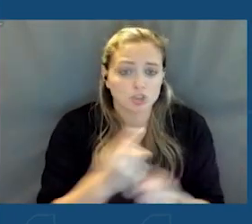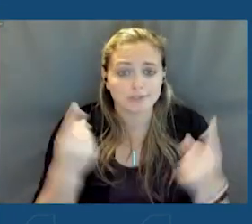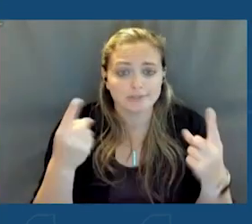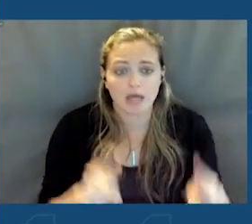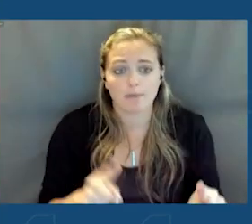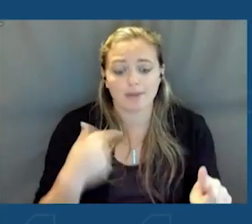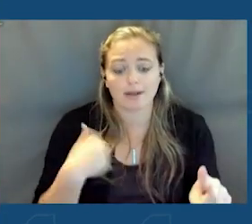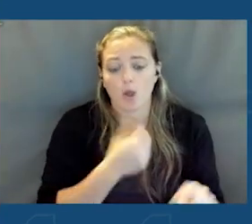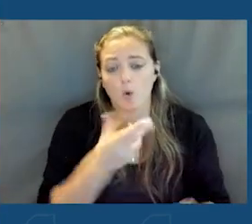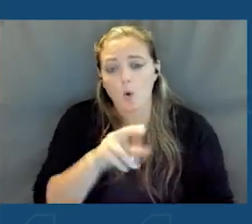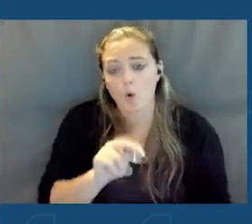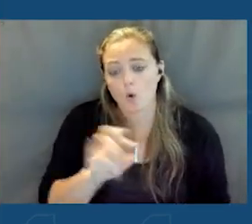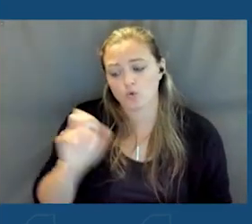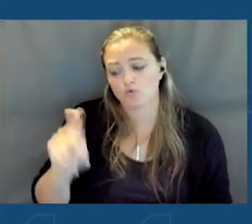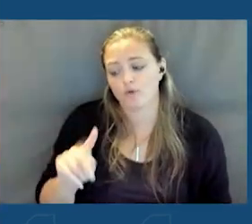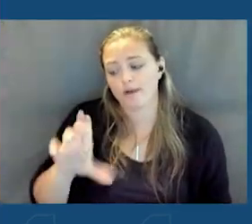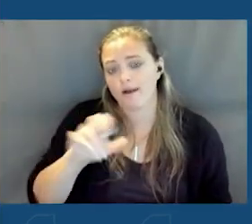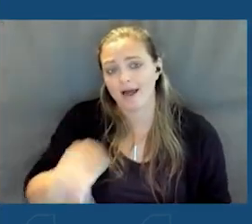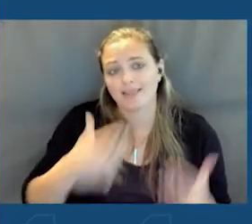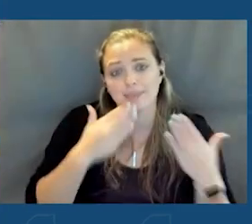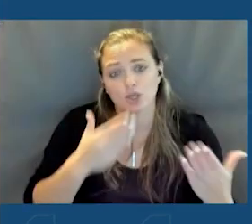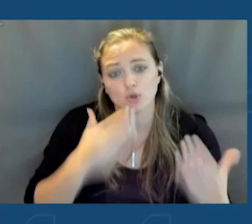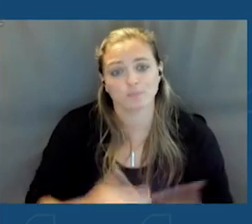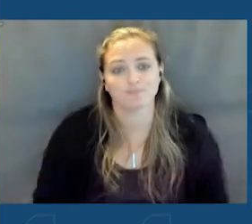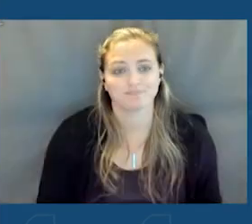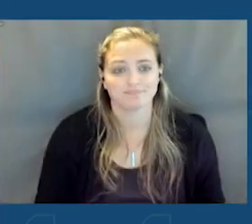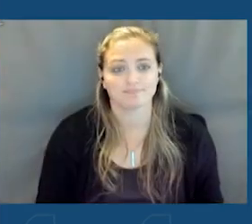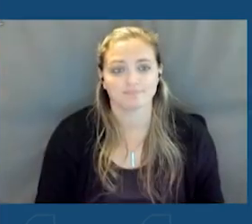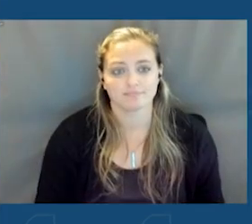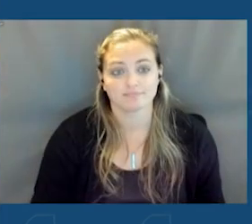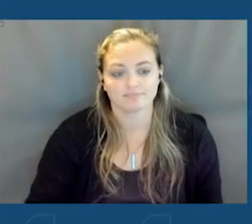own Rick Cotton. Thank you very much, Rick.